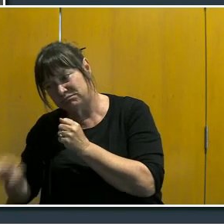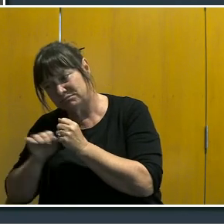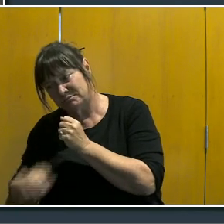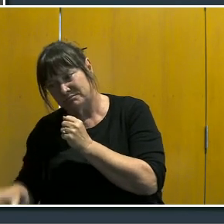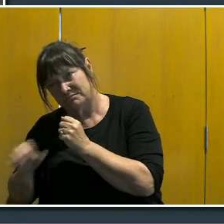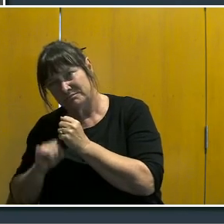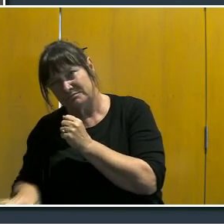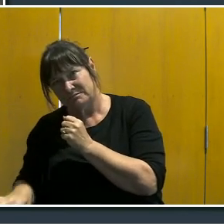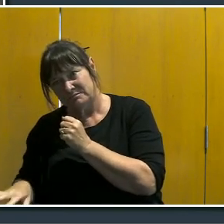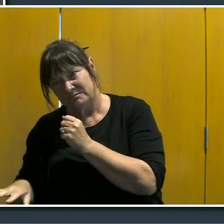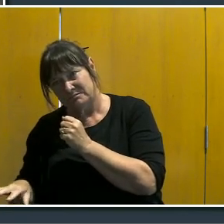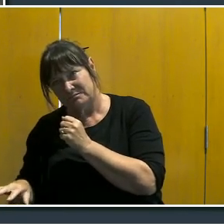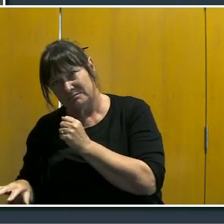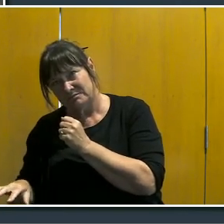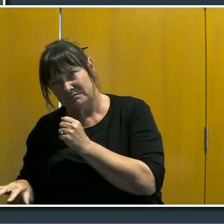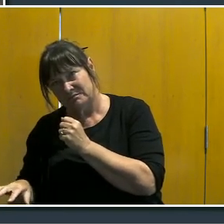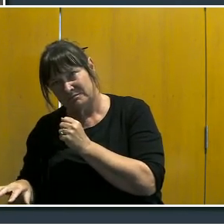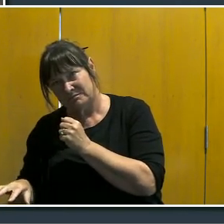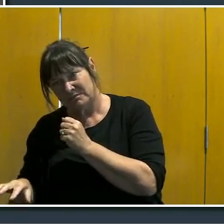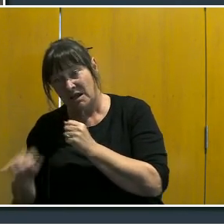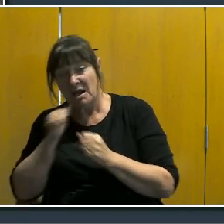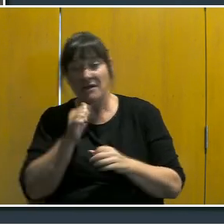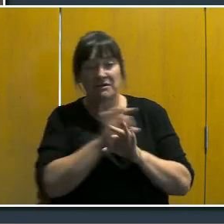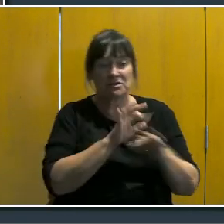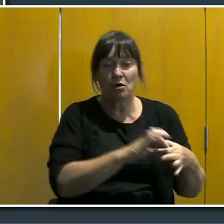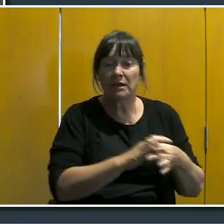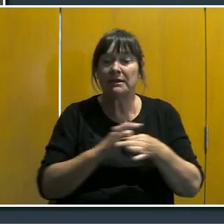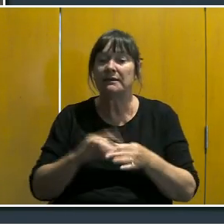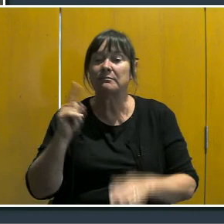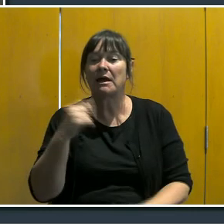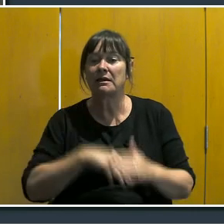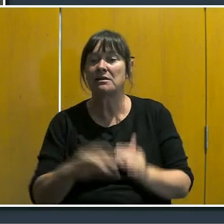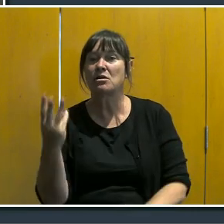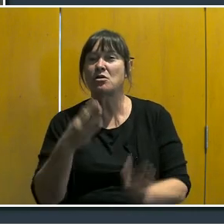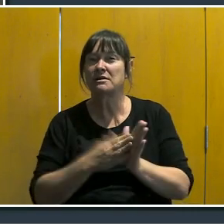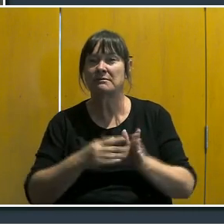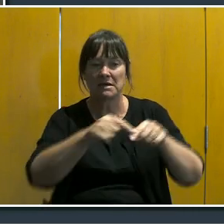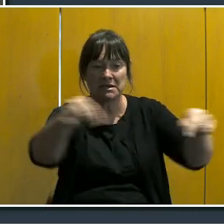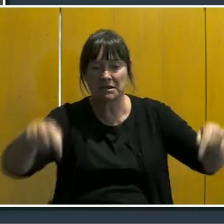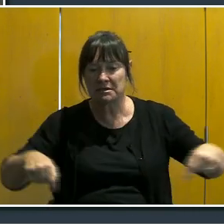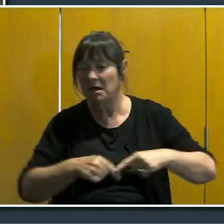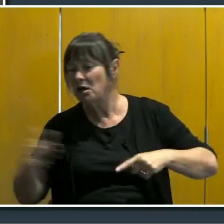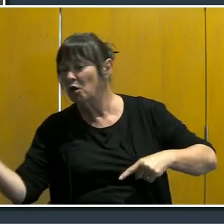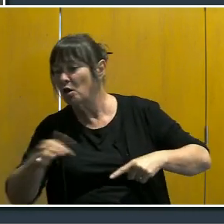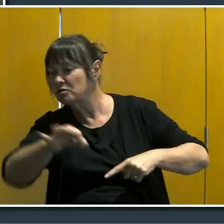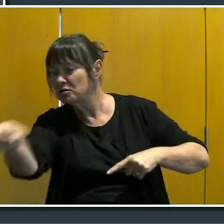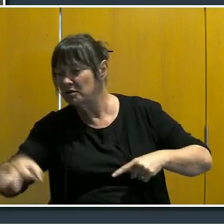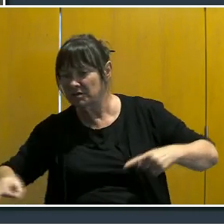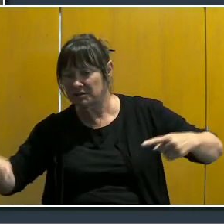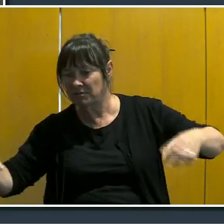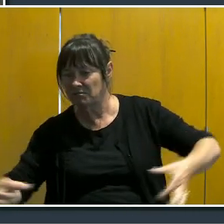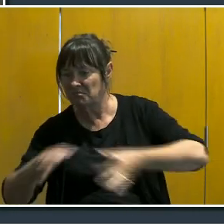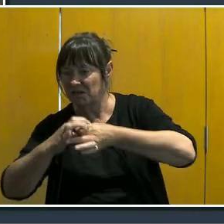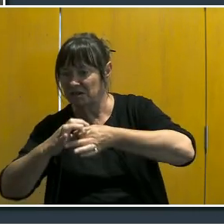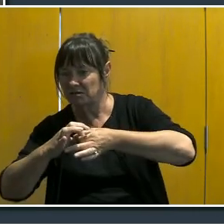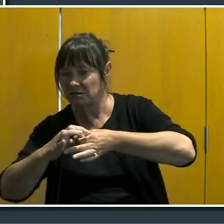not connected but within 30 metres of the system. So I guess just wanting to tease out a little bit more your thoughts. No, it's a great comment. I think it's one of the